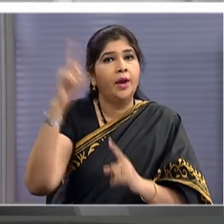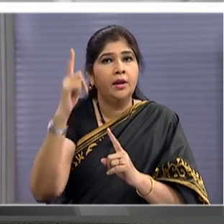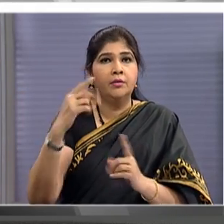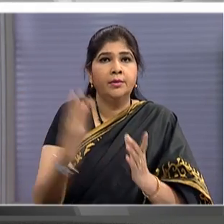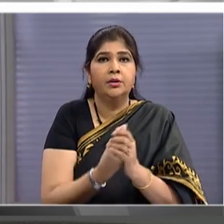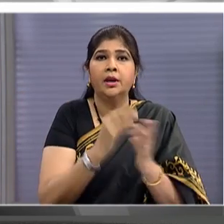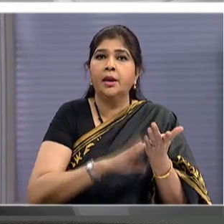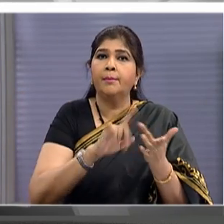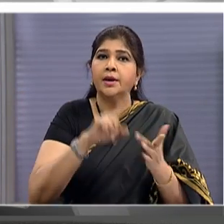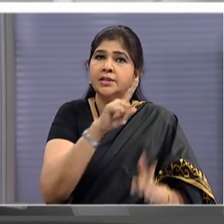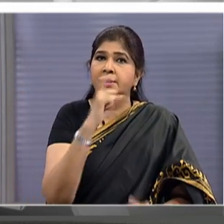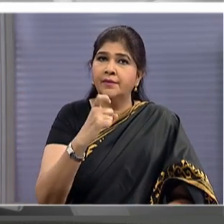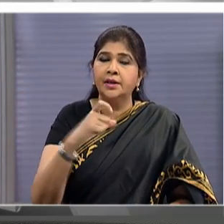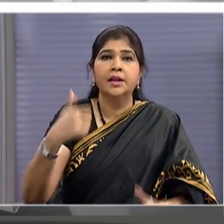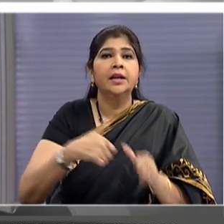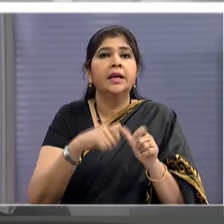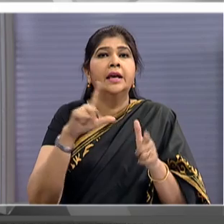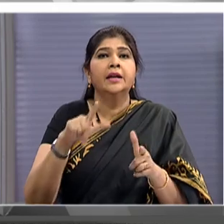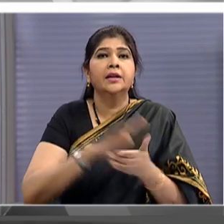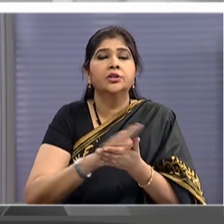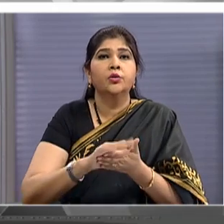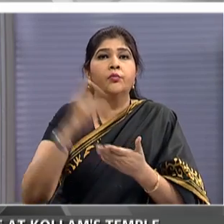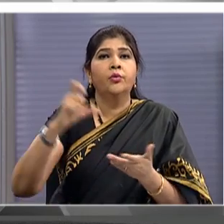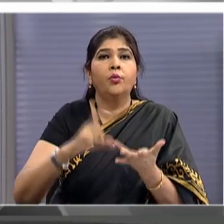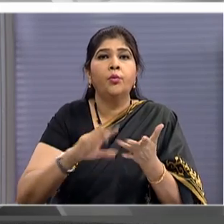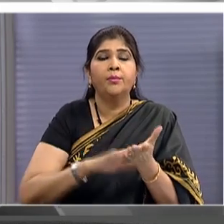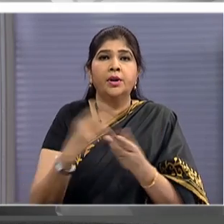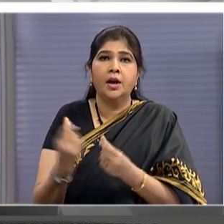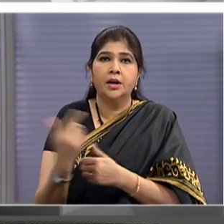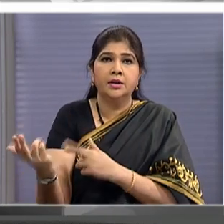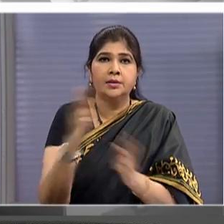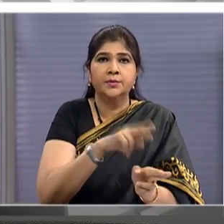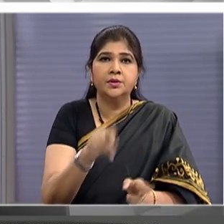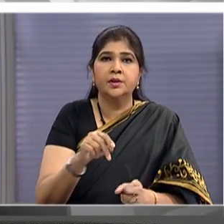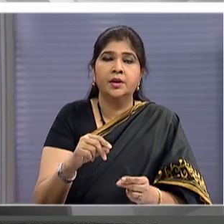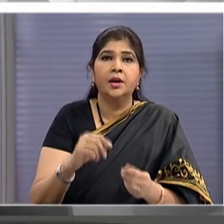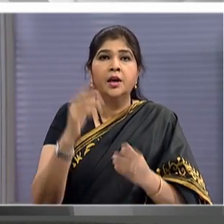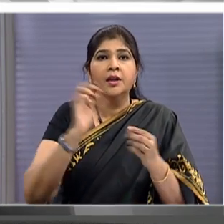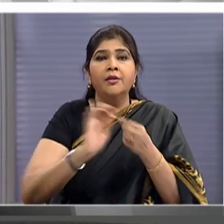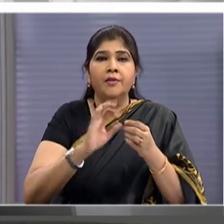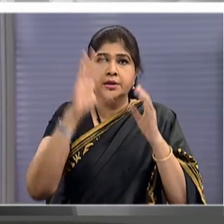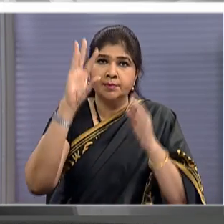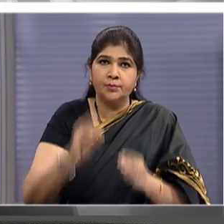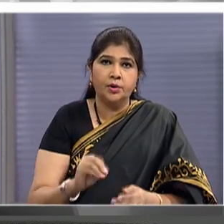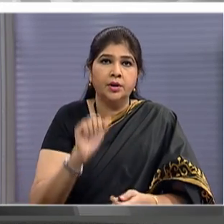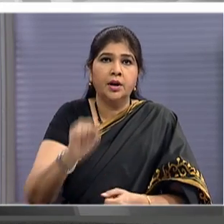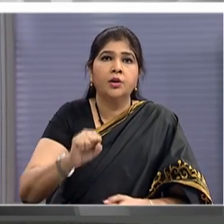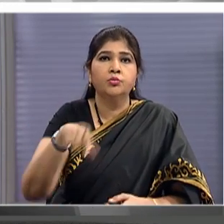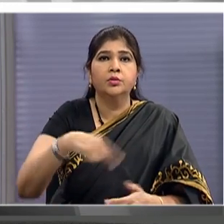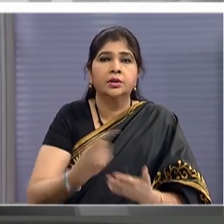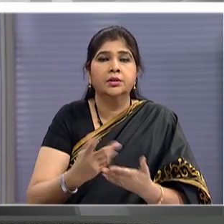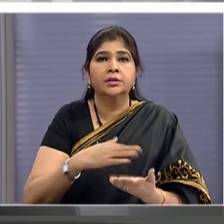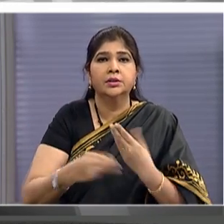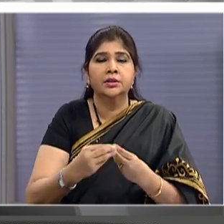including Mi-17 and ALH from Coimbatore, are being used. The fire has been brought under control. The tragedy